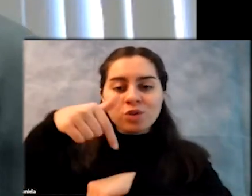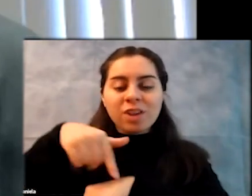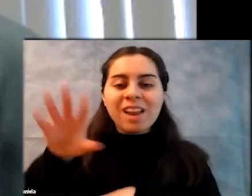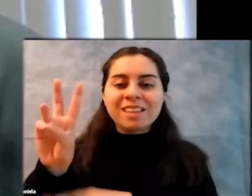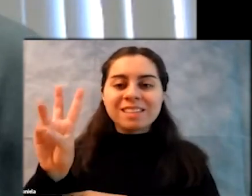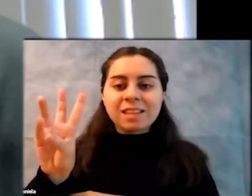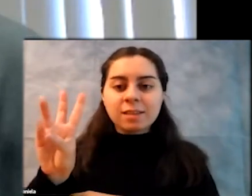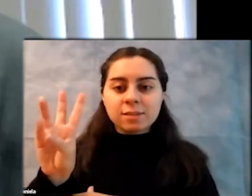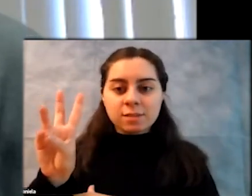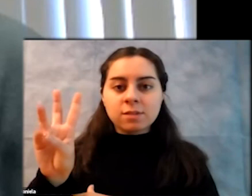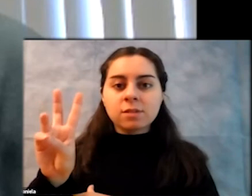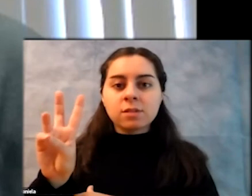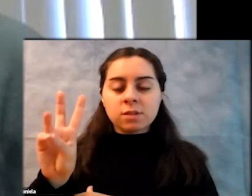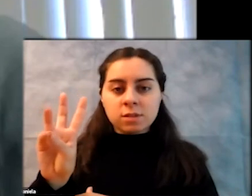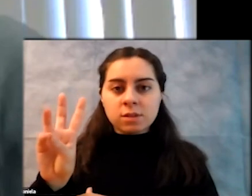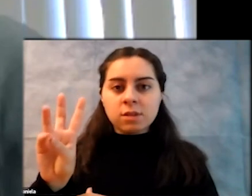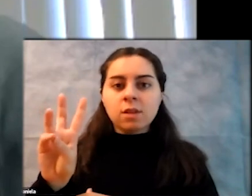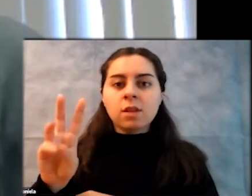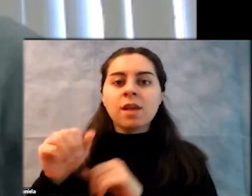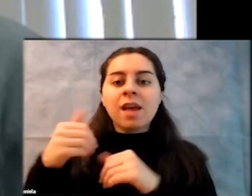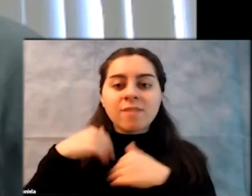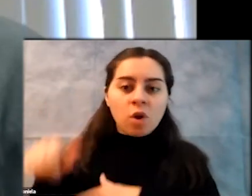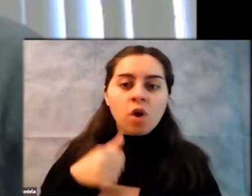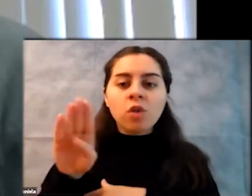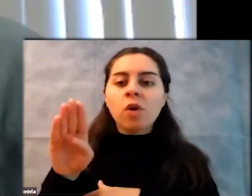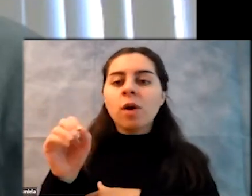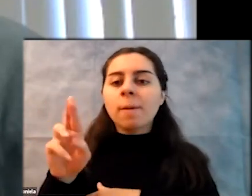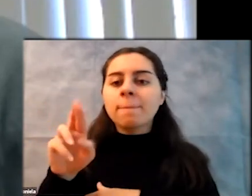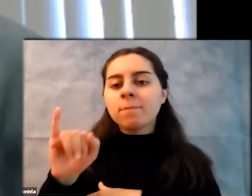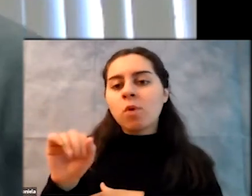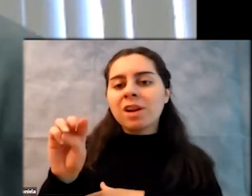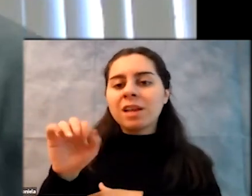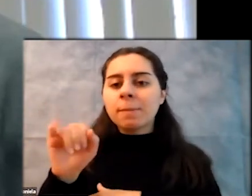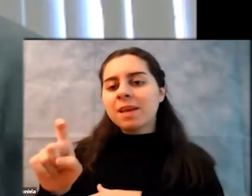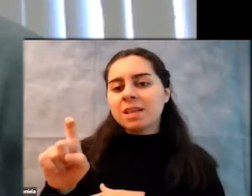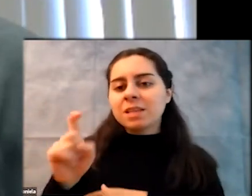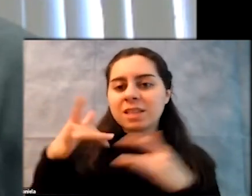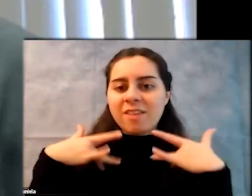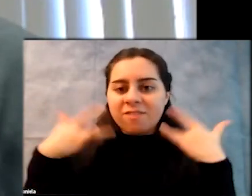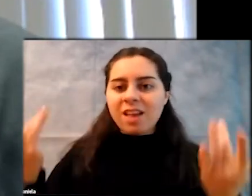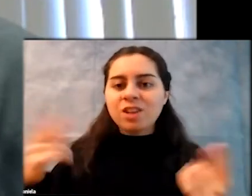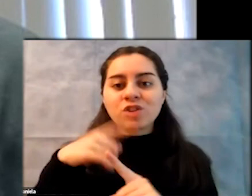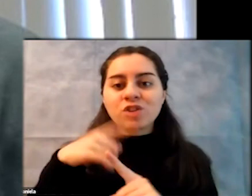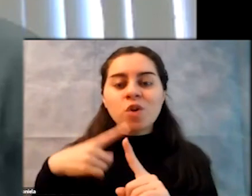come check out another Body Mix event, San Juan, a city on both sides of the wall, where the